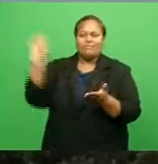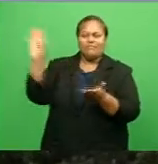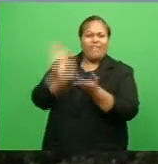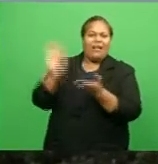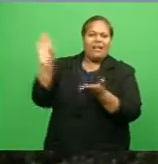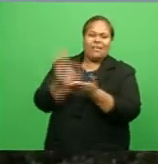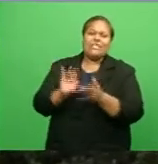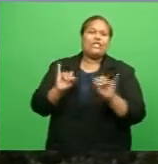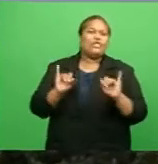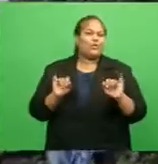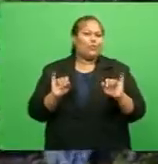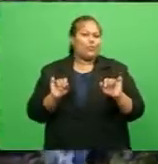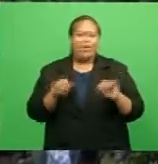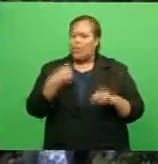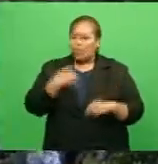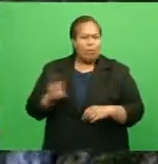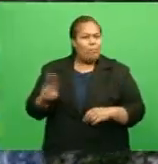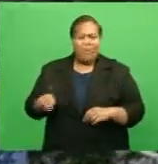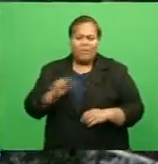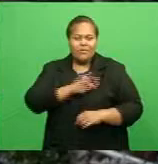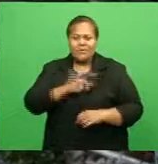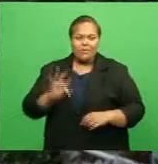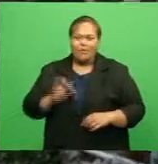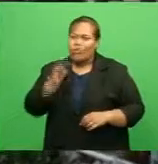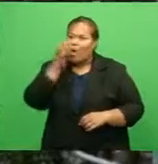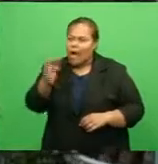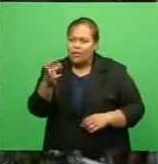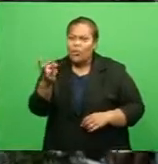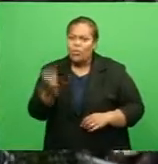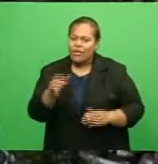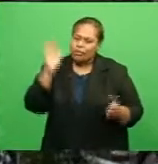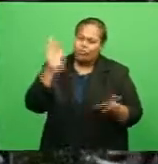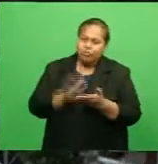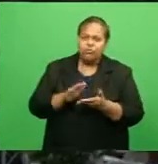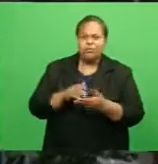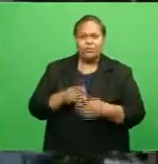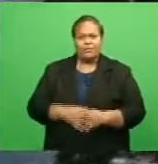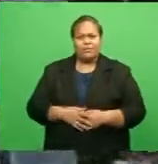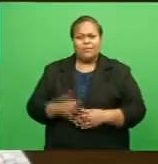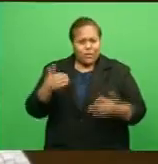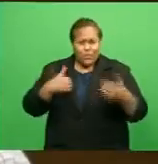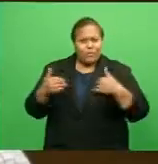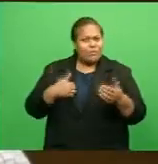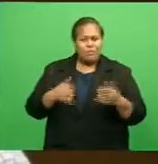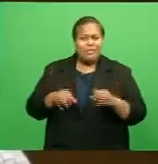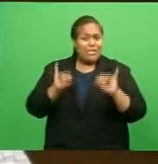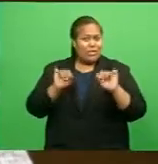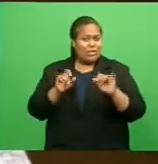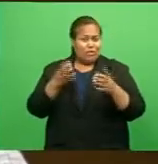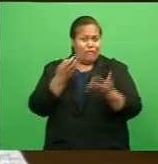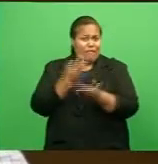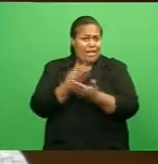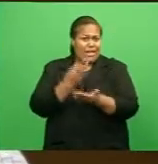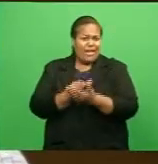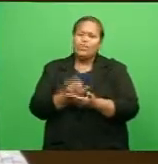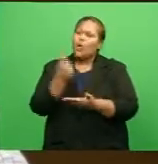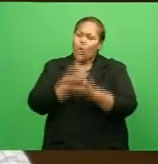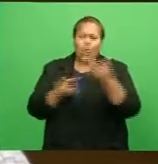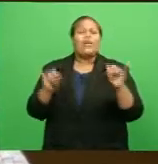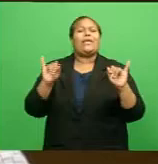staff should be asked to take a pay cut when the financial crisis faced by USP is based primarily on the single